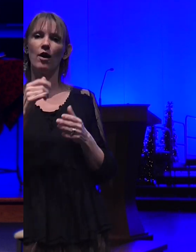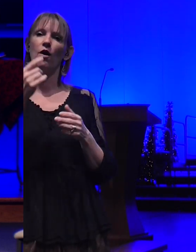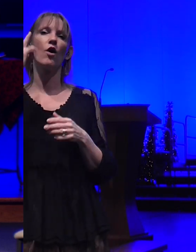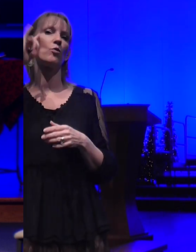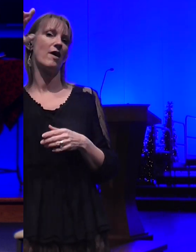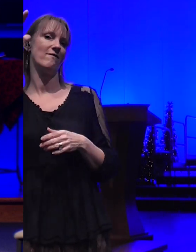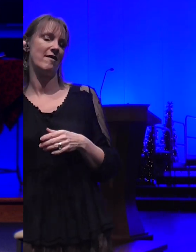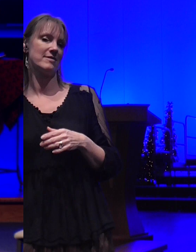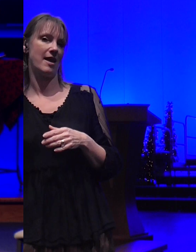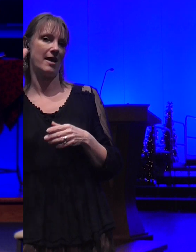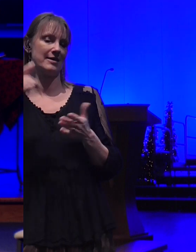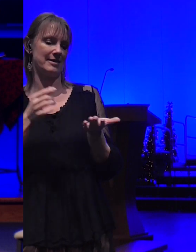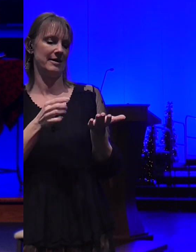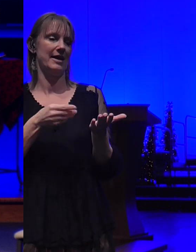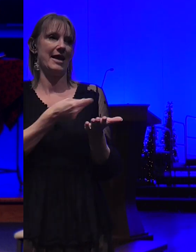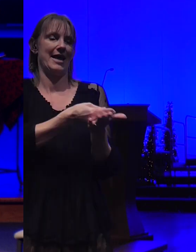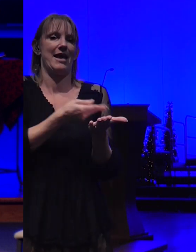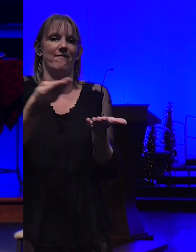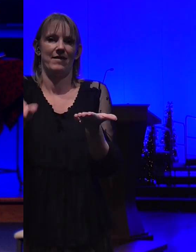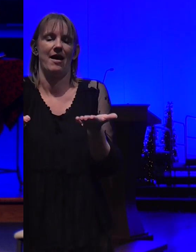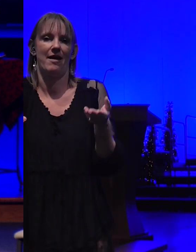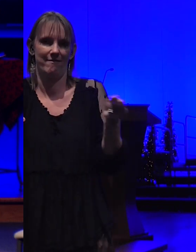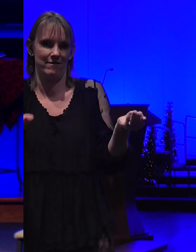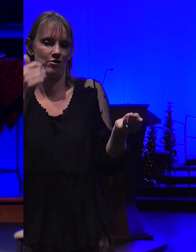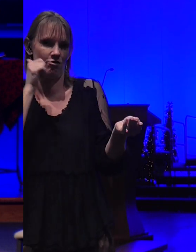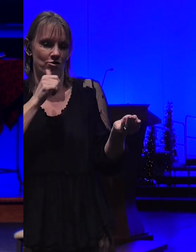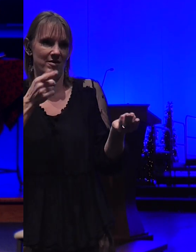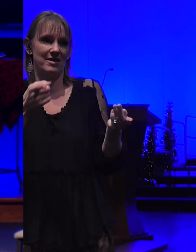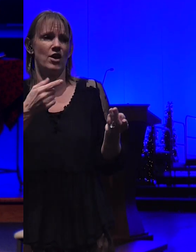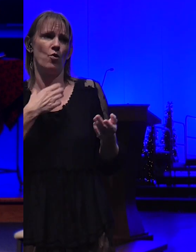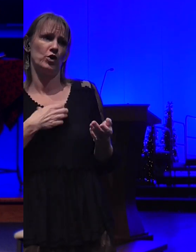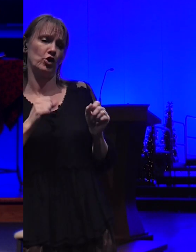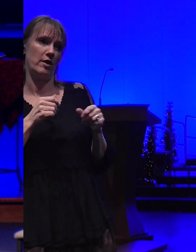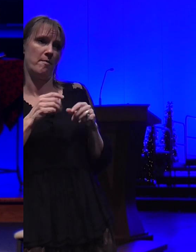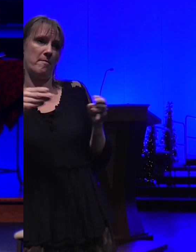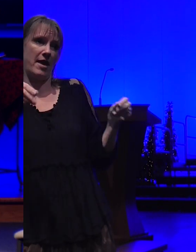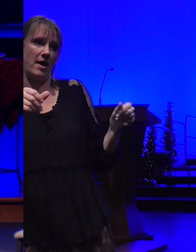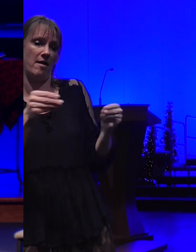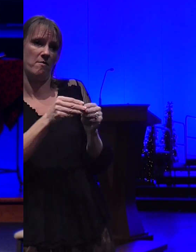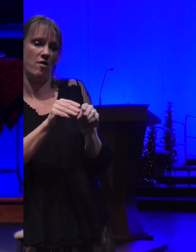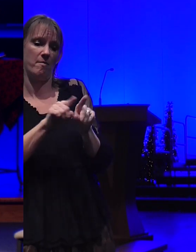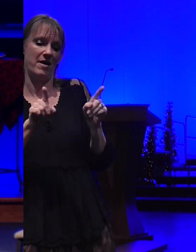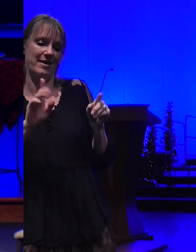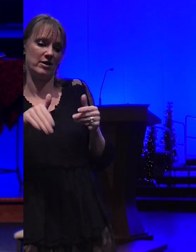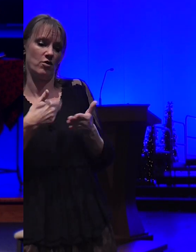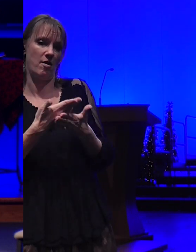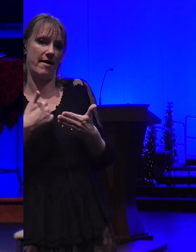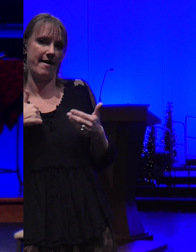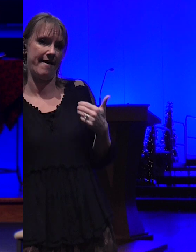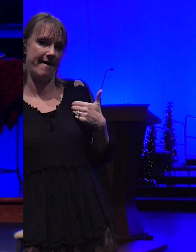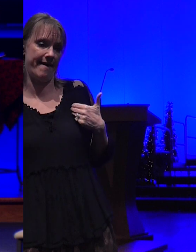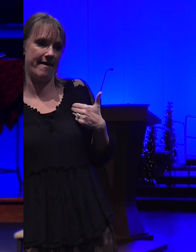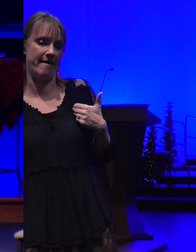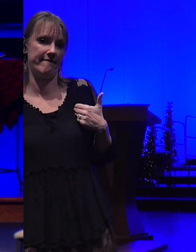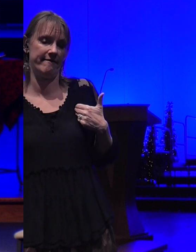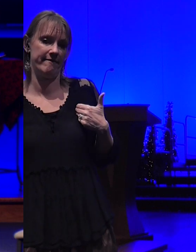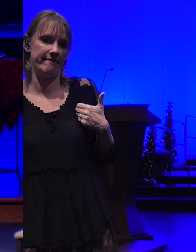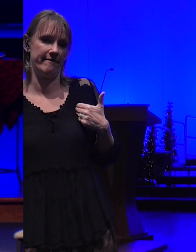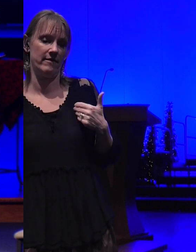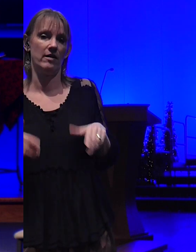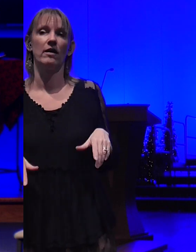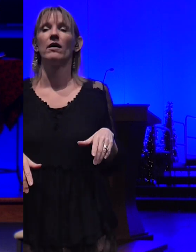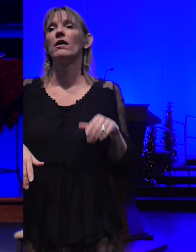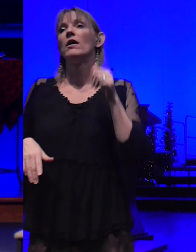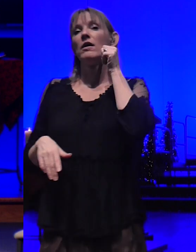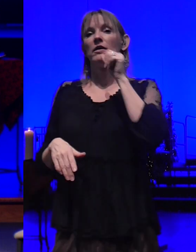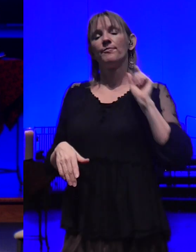in each of their palms. And he said, I wish I could pay you more, but that's all I've got. That's all I got. Well, the